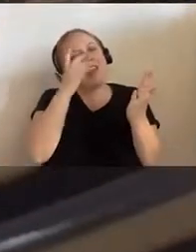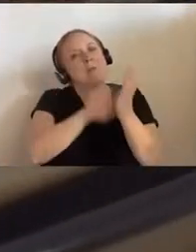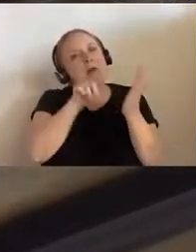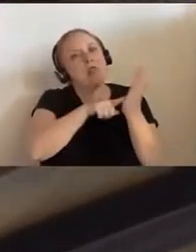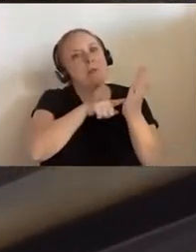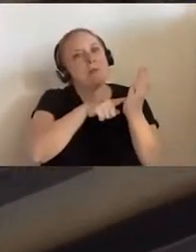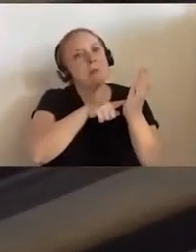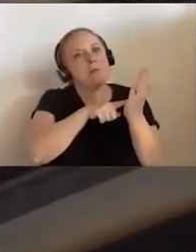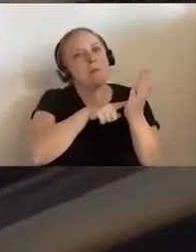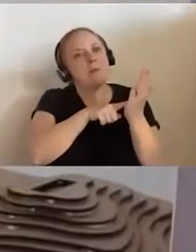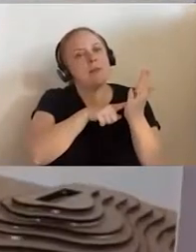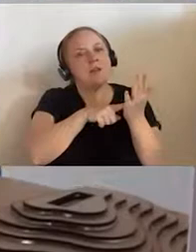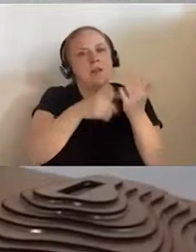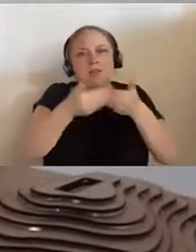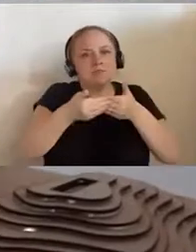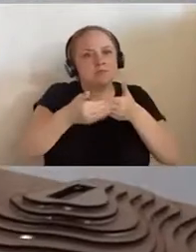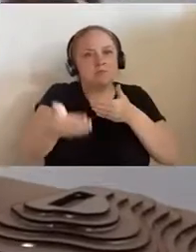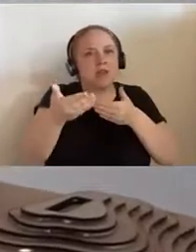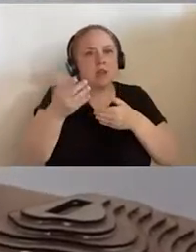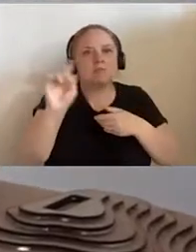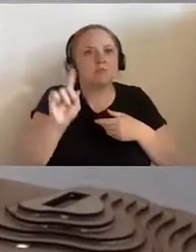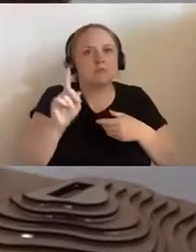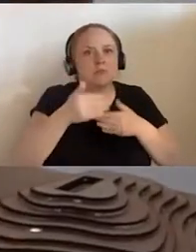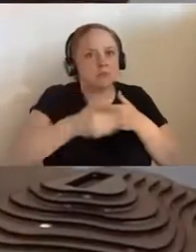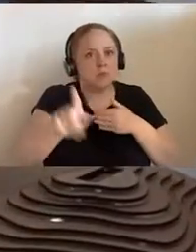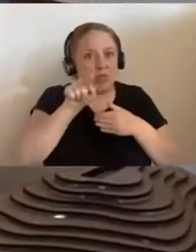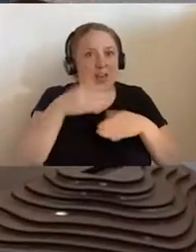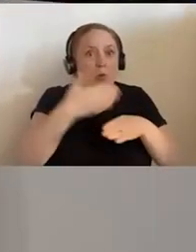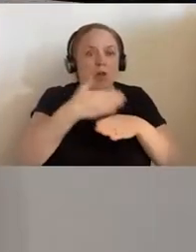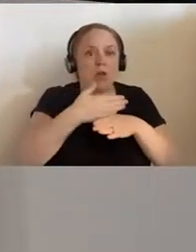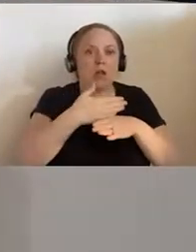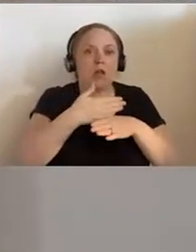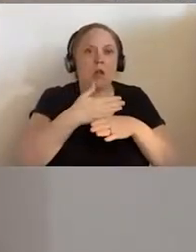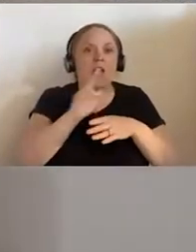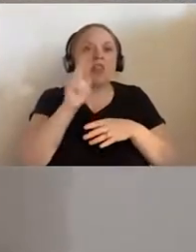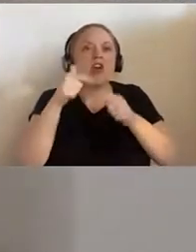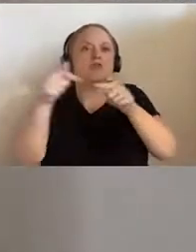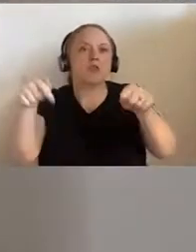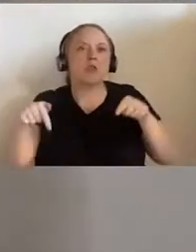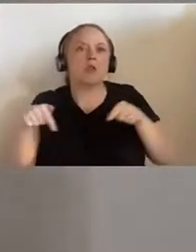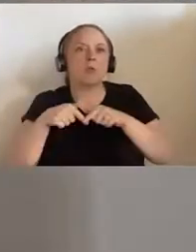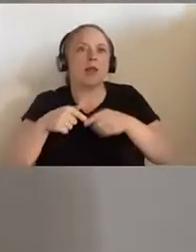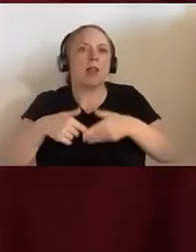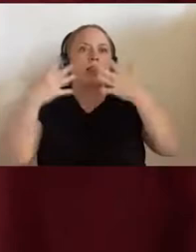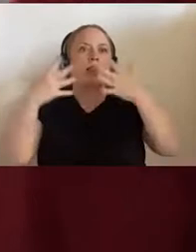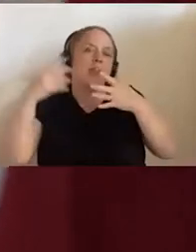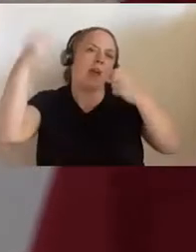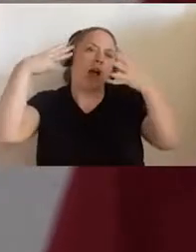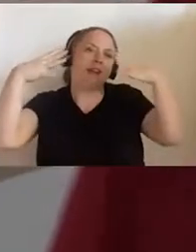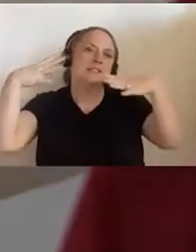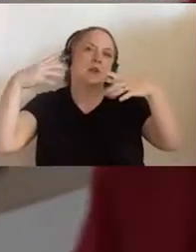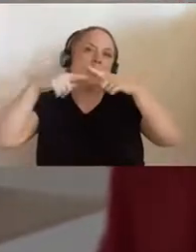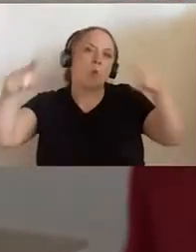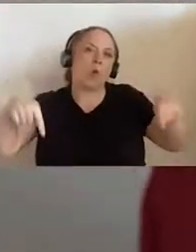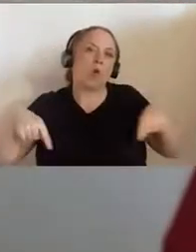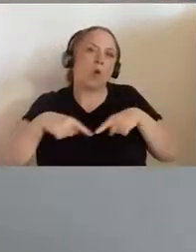And where do we go from there, really, was the question with that commission. And in the third room, there's a light wall consisting of laser cut